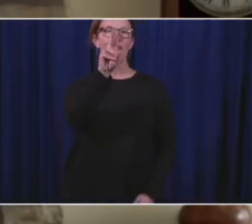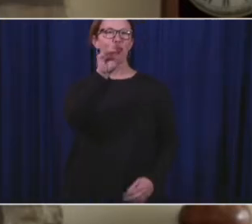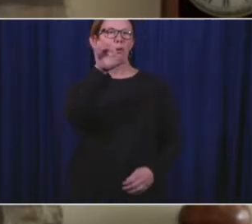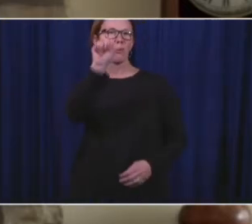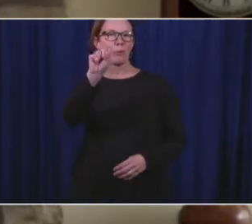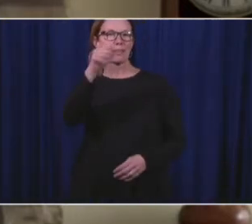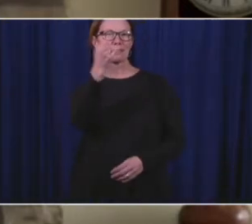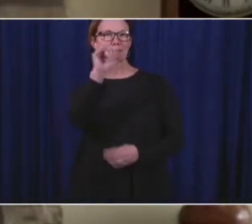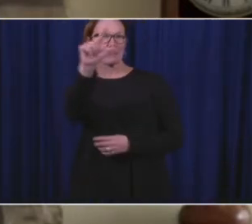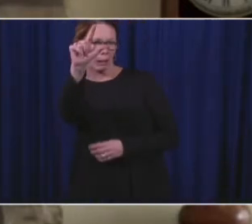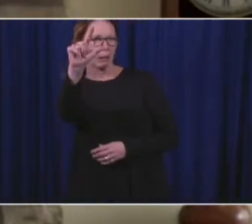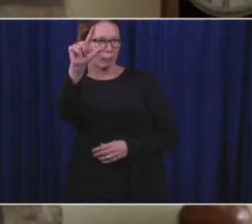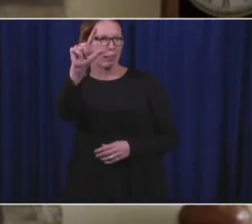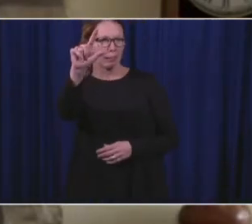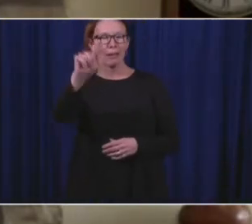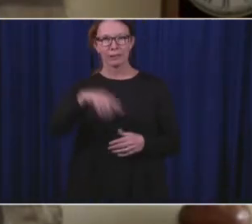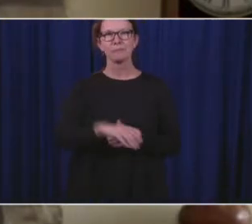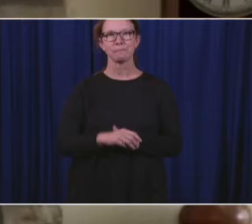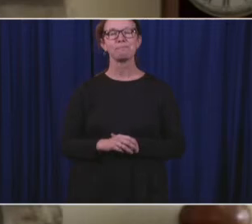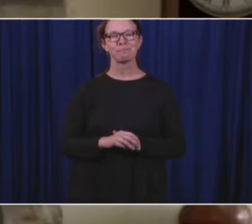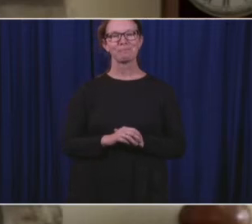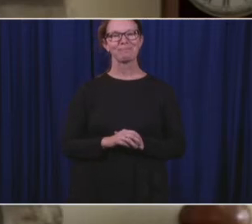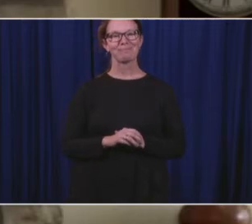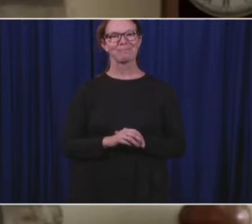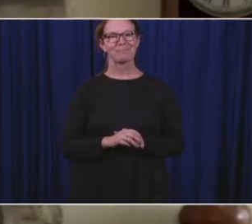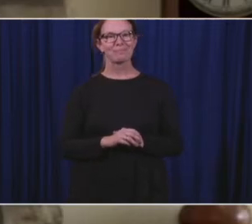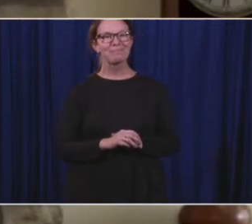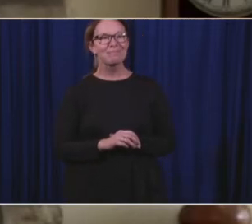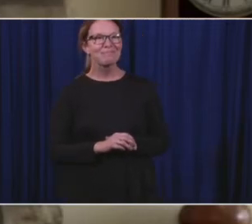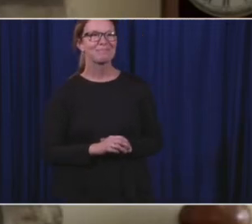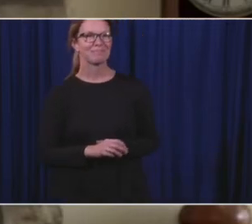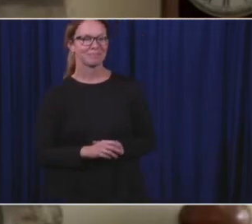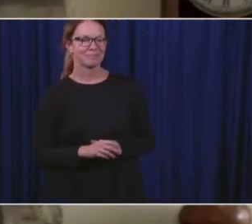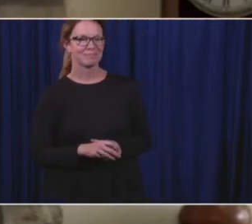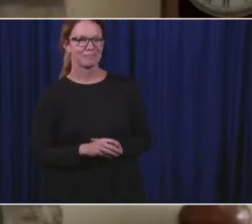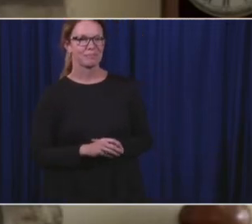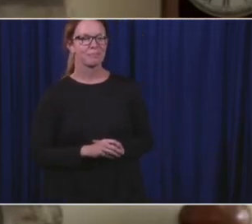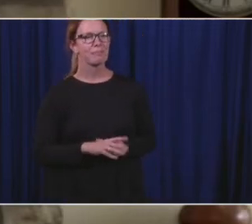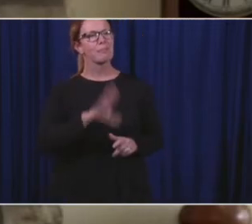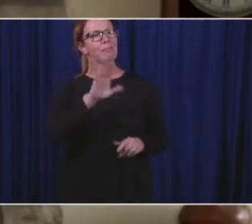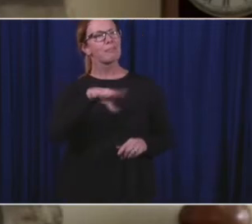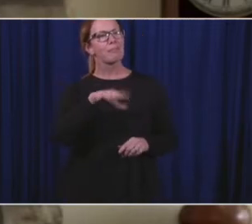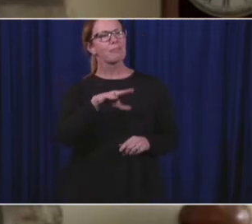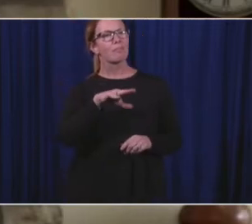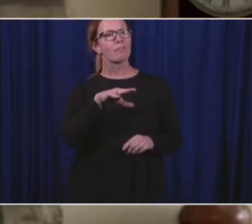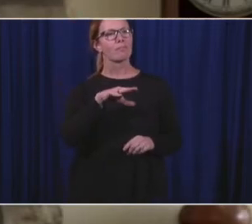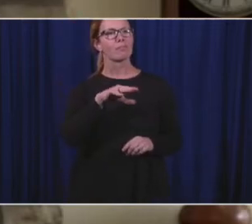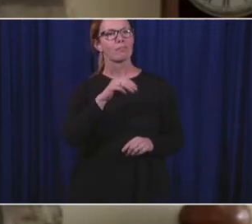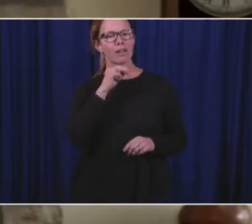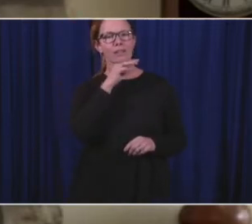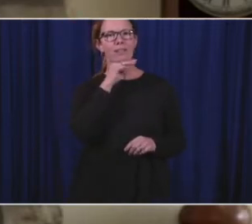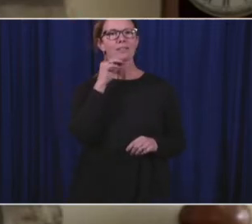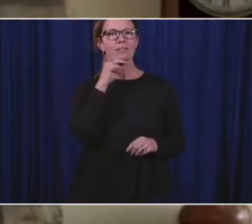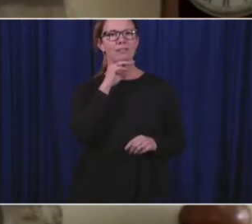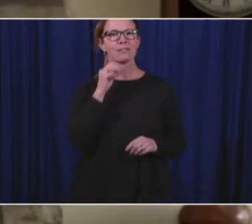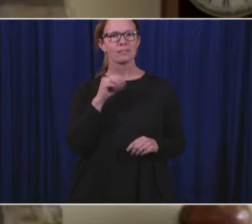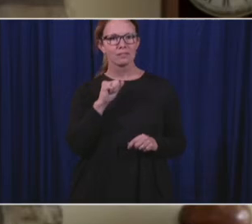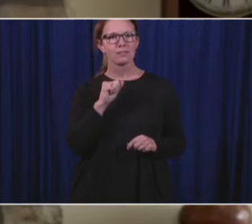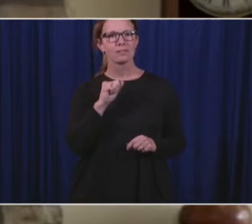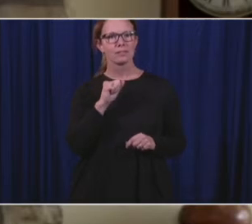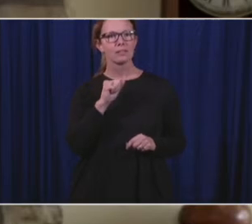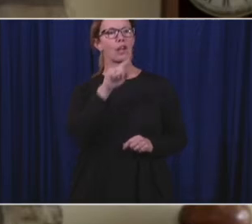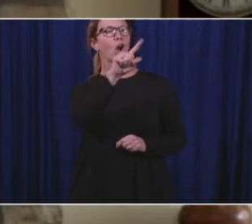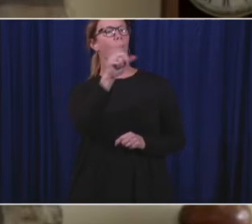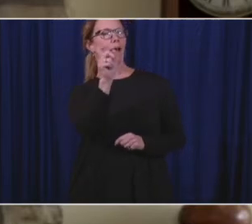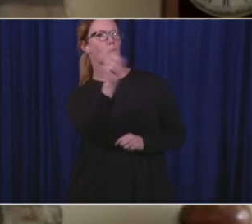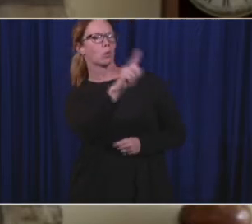Afternoon. Luis, how are you? Great, sir. Thank you for doing this. Governor, I'm going to give you a break. Perhaps this question could be to Dr.